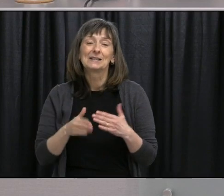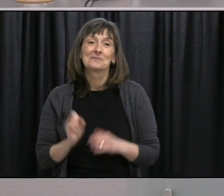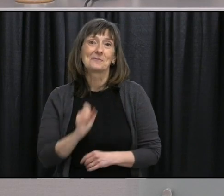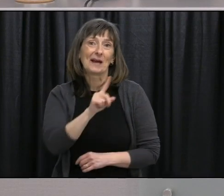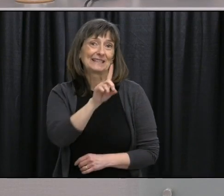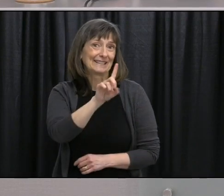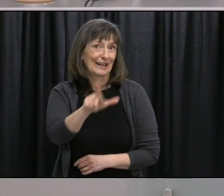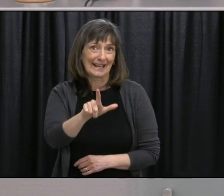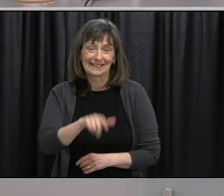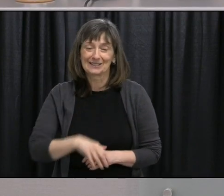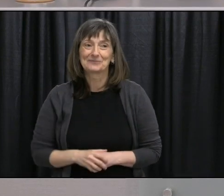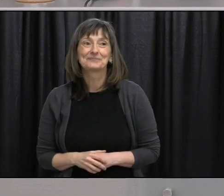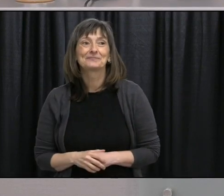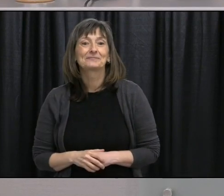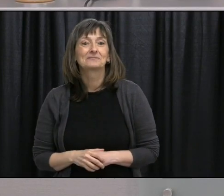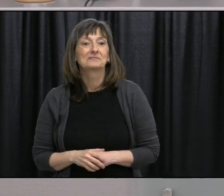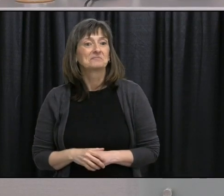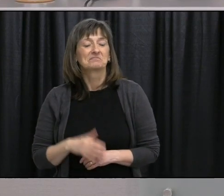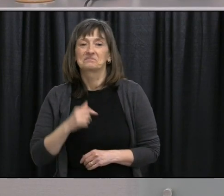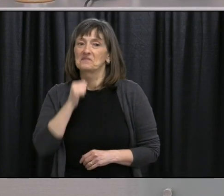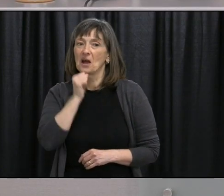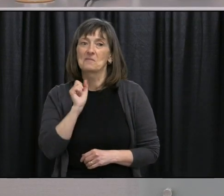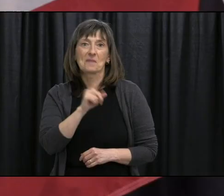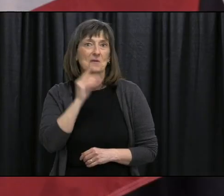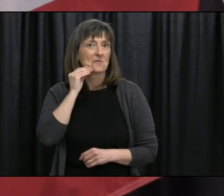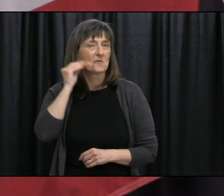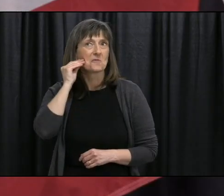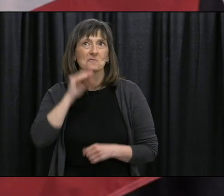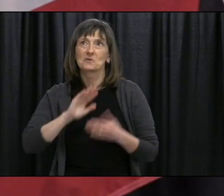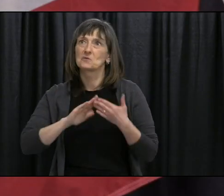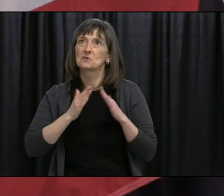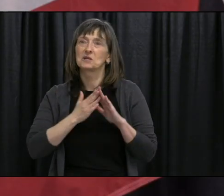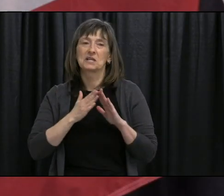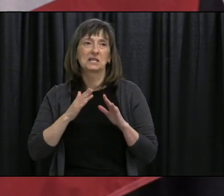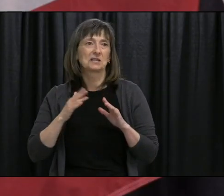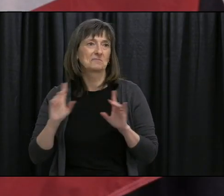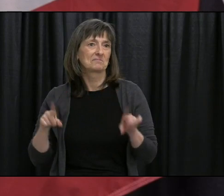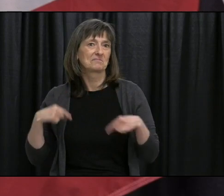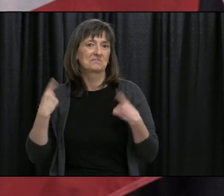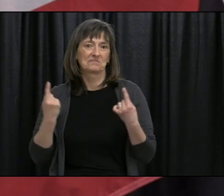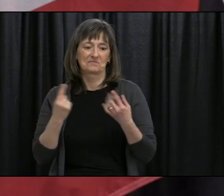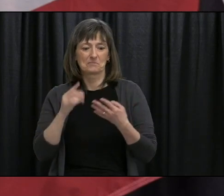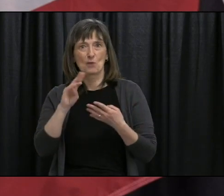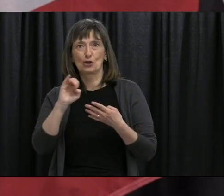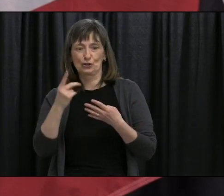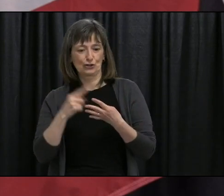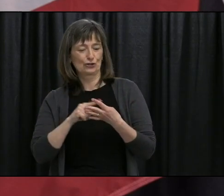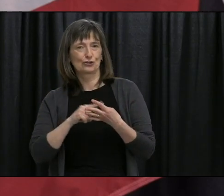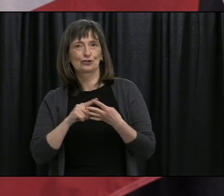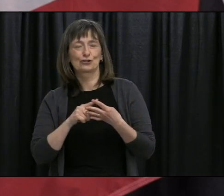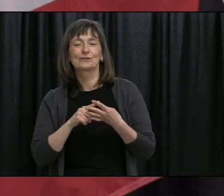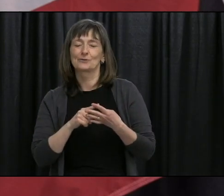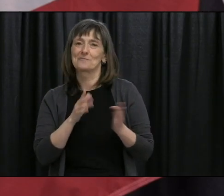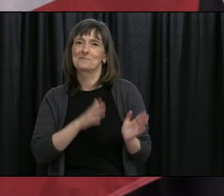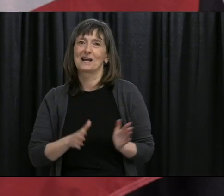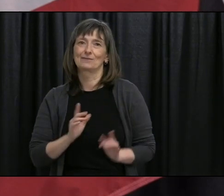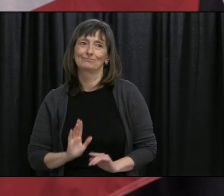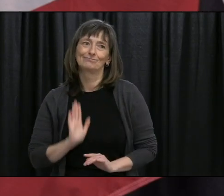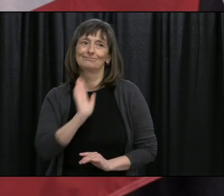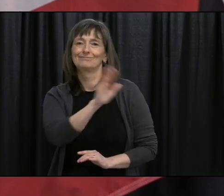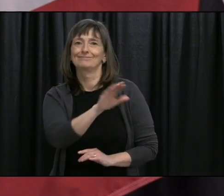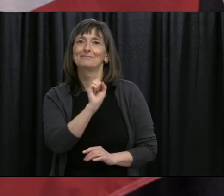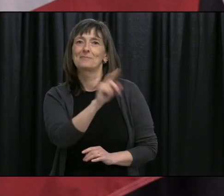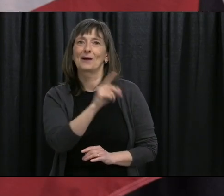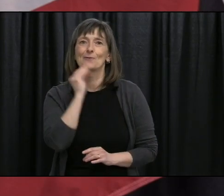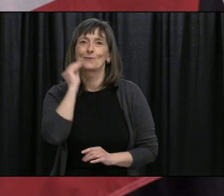I have not been in my district, have not been in my community since early March. And so my plan is